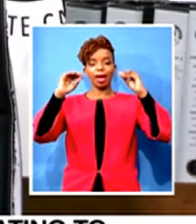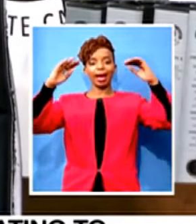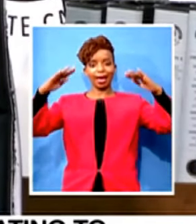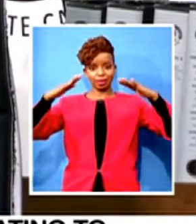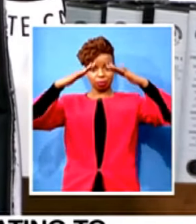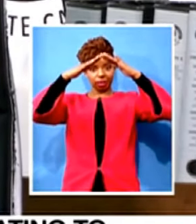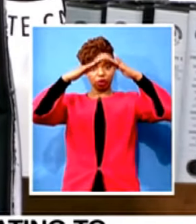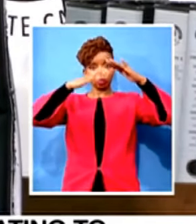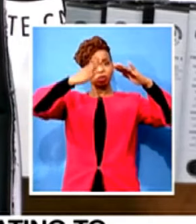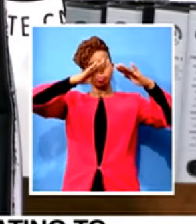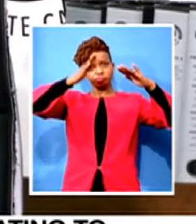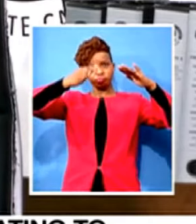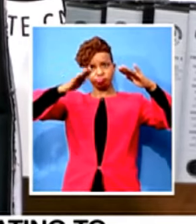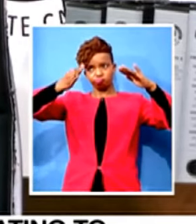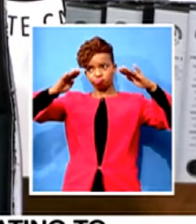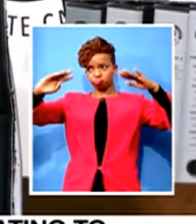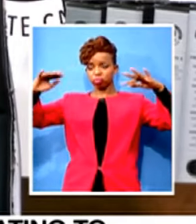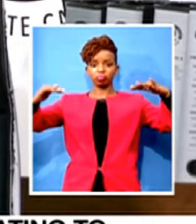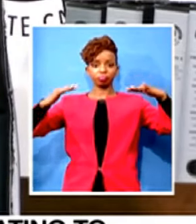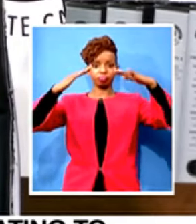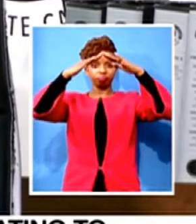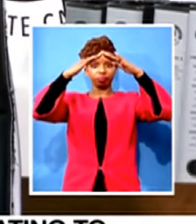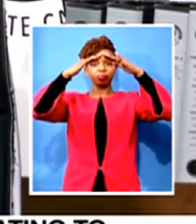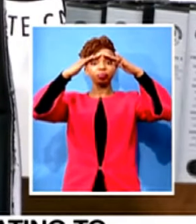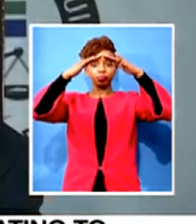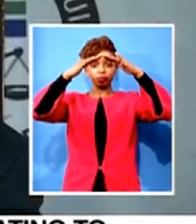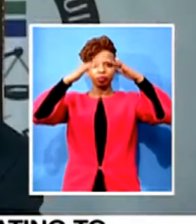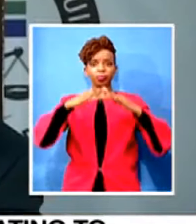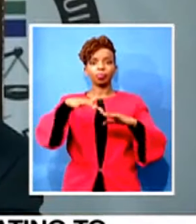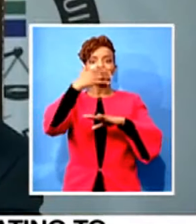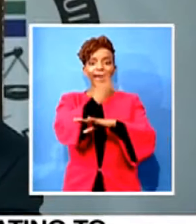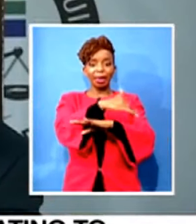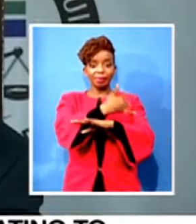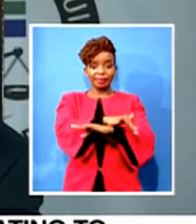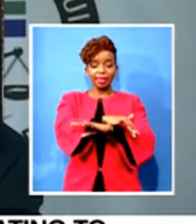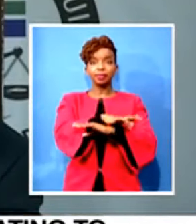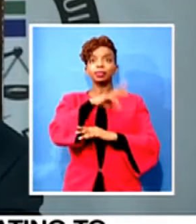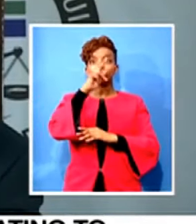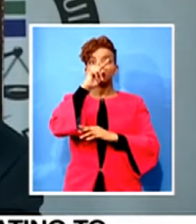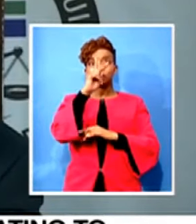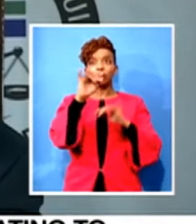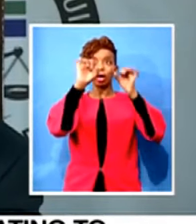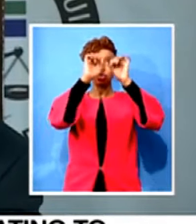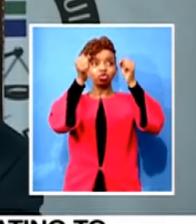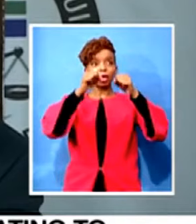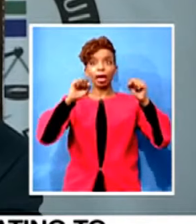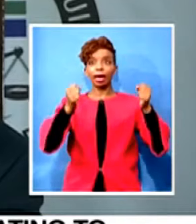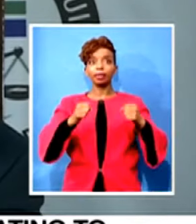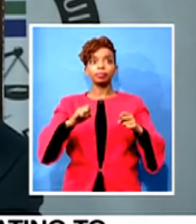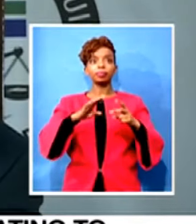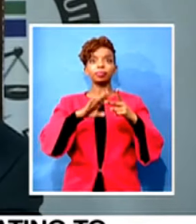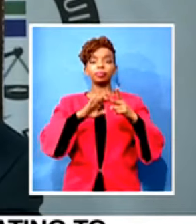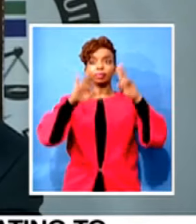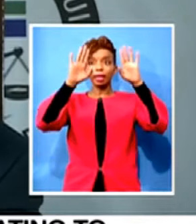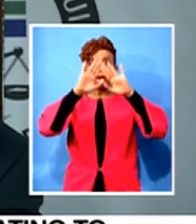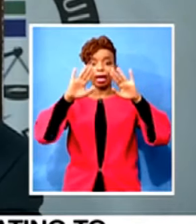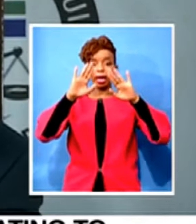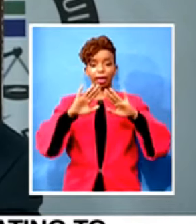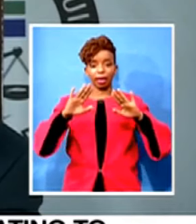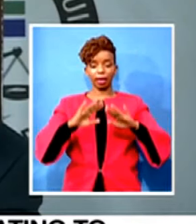of all, you look at the shape and the color. Oh, is that the roof? The roof well? Outside. The roof, yeah. Yeah, even if